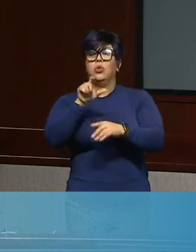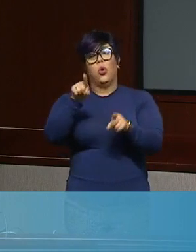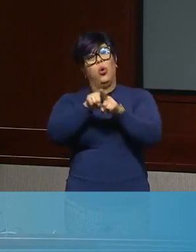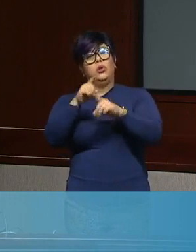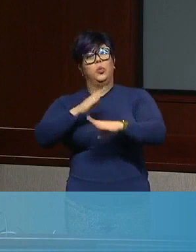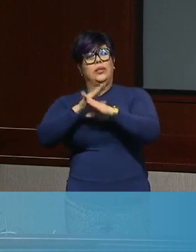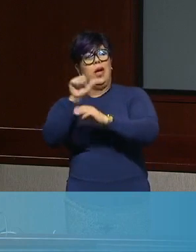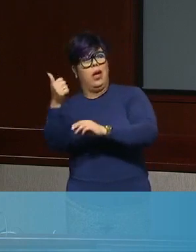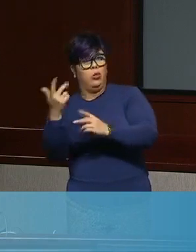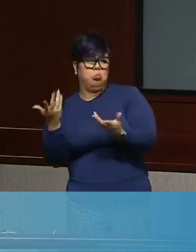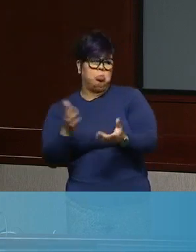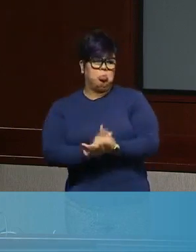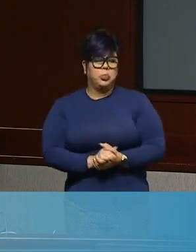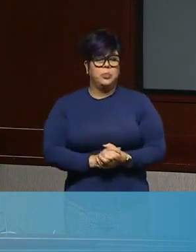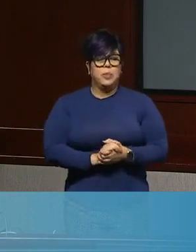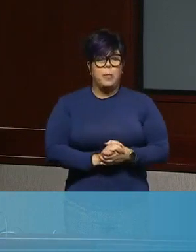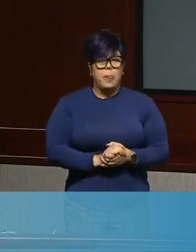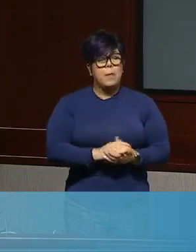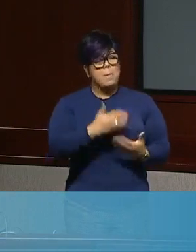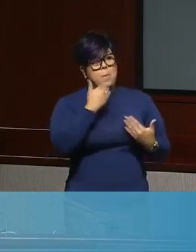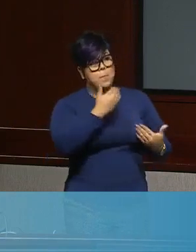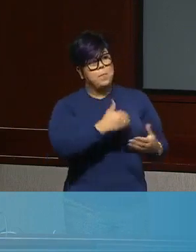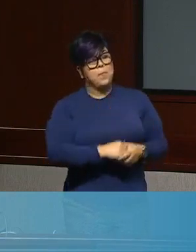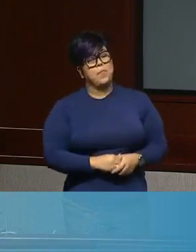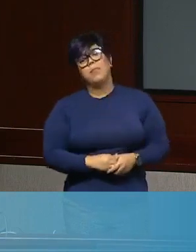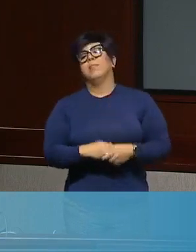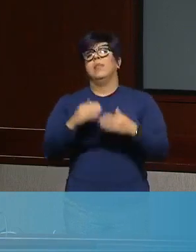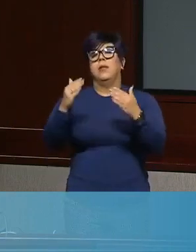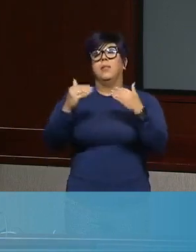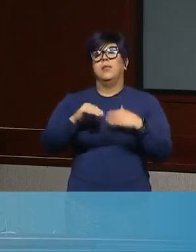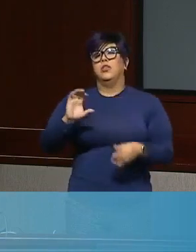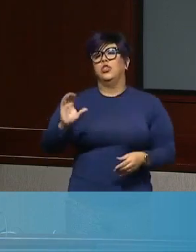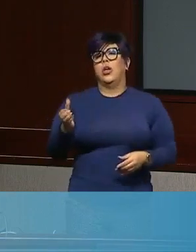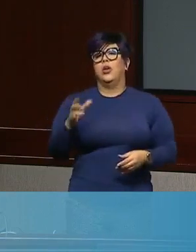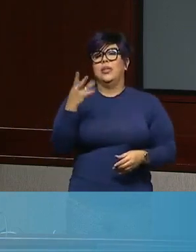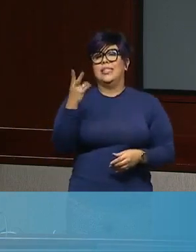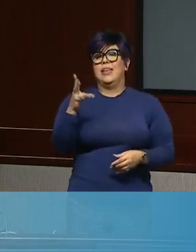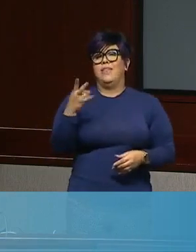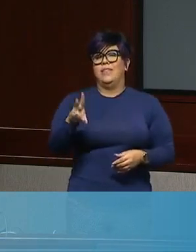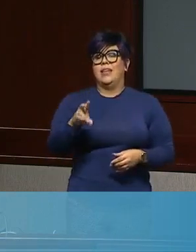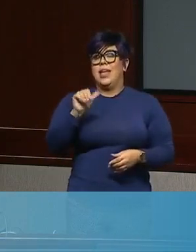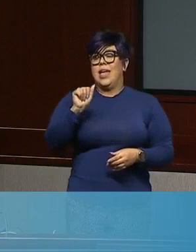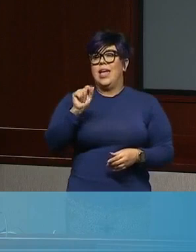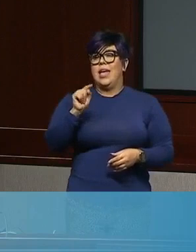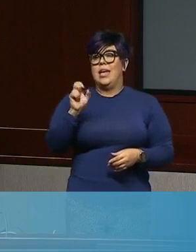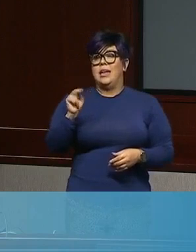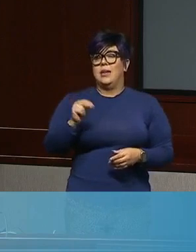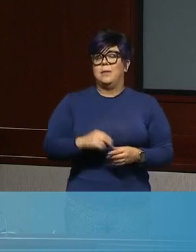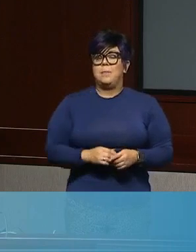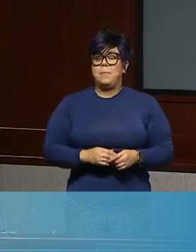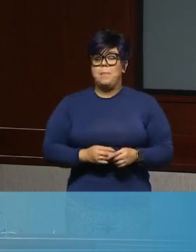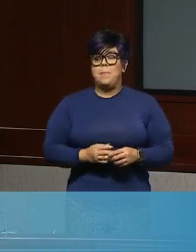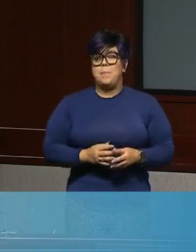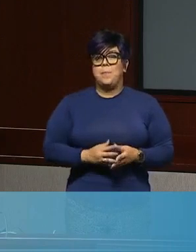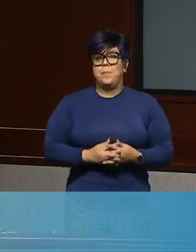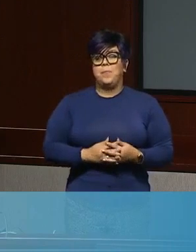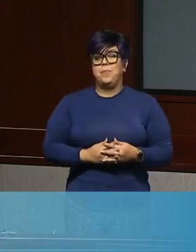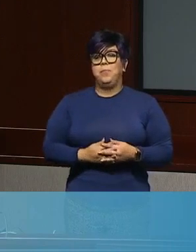Thank you. Our next outlet is Channel 17. I believe we have Eitan Wallace on the line.